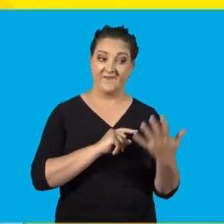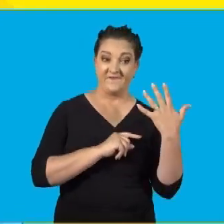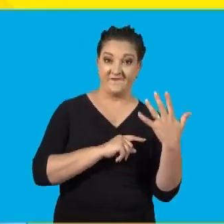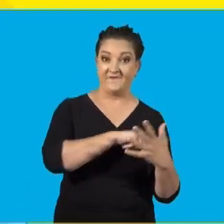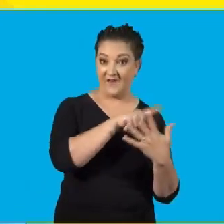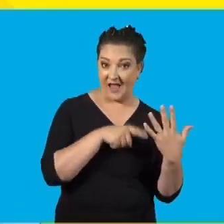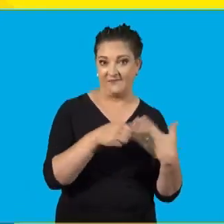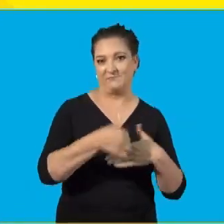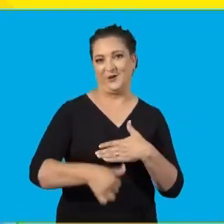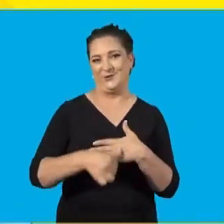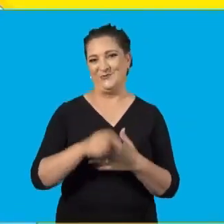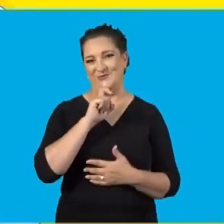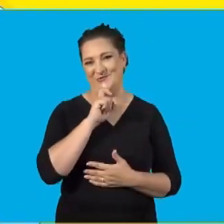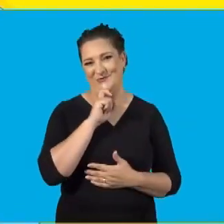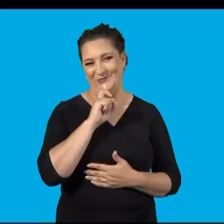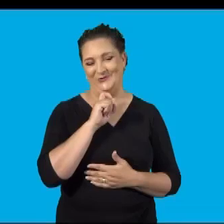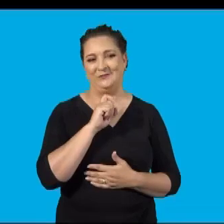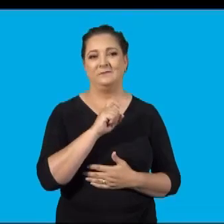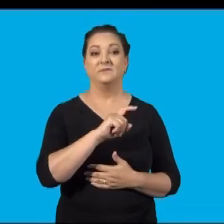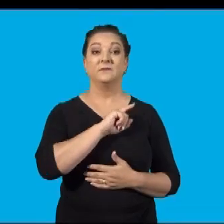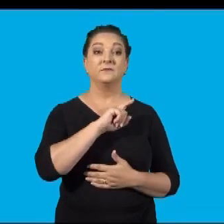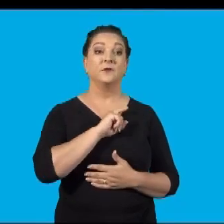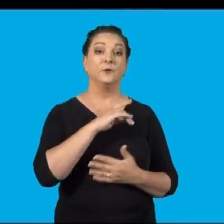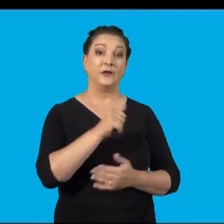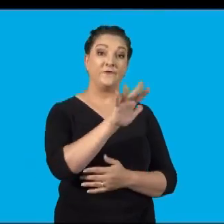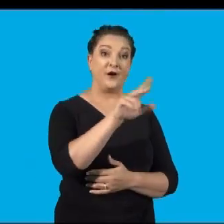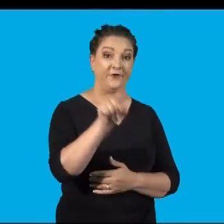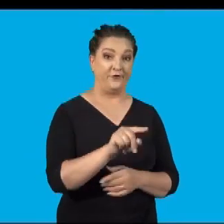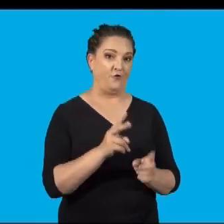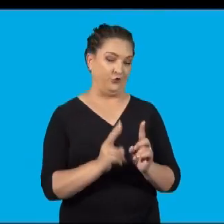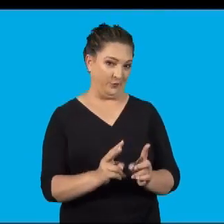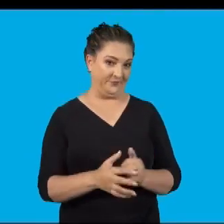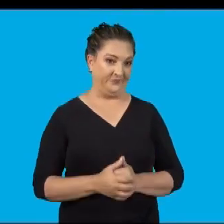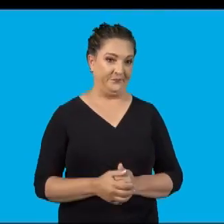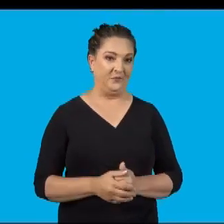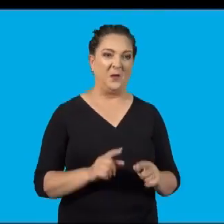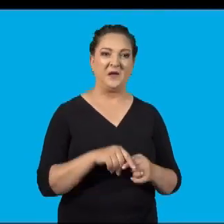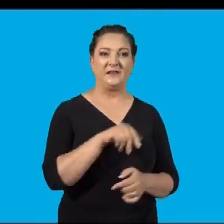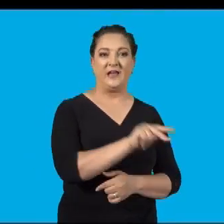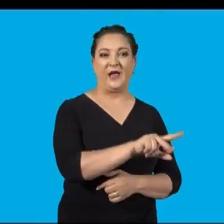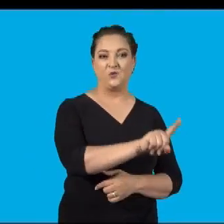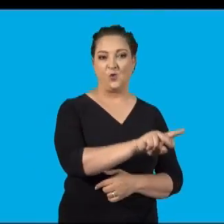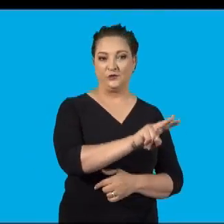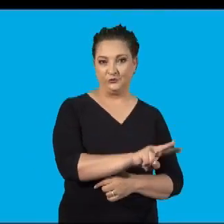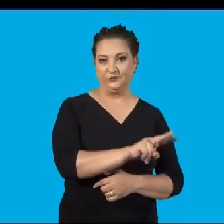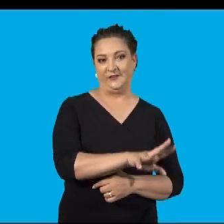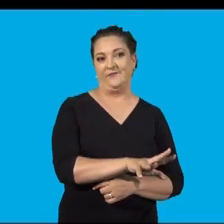asset for 5 months in this particular year. And then my depreciation becomes